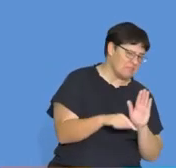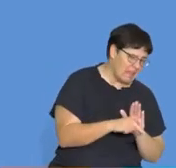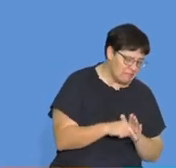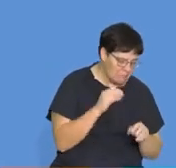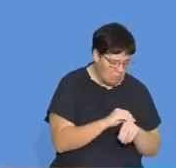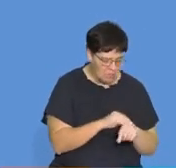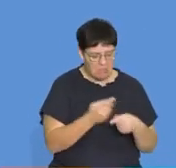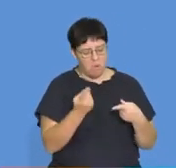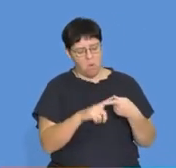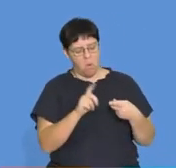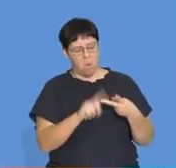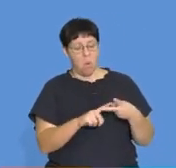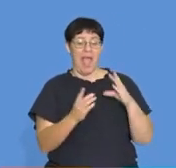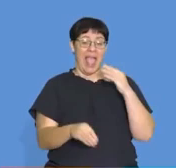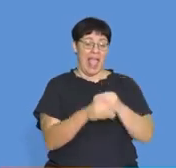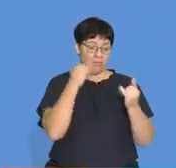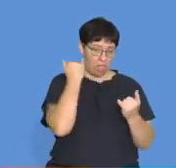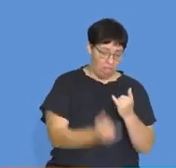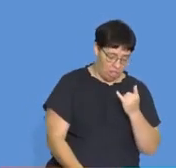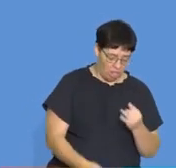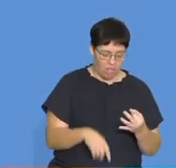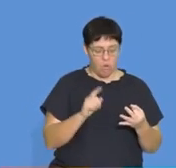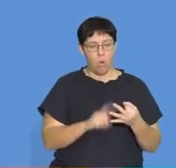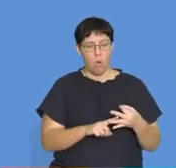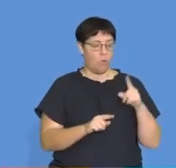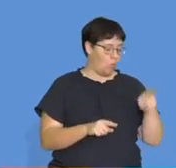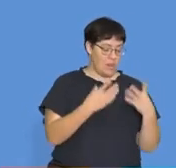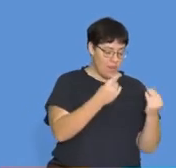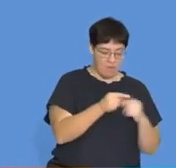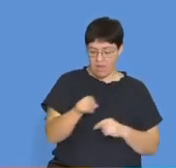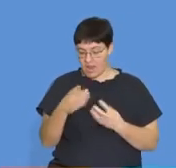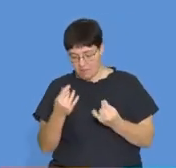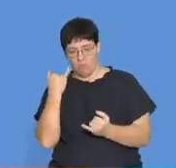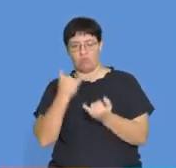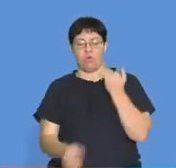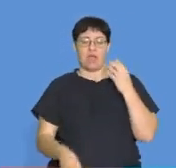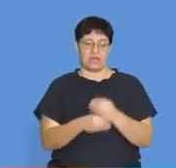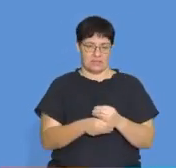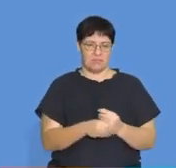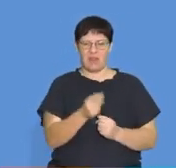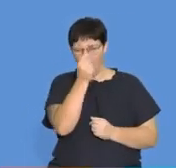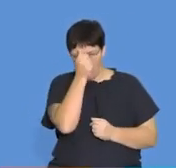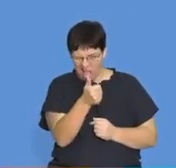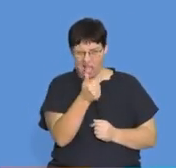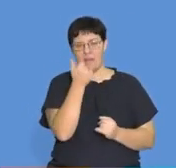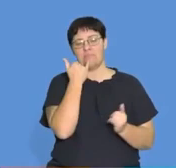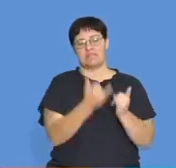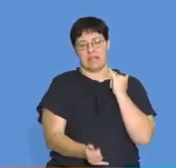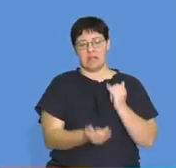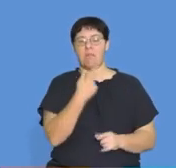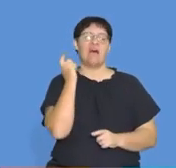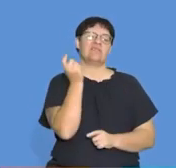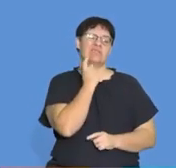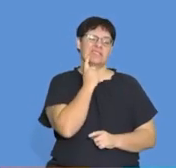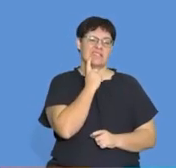it might be you added incorrectly, or you added the wrong number. But it is just always that minor mistake that you can